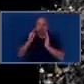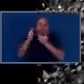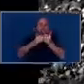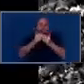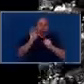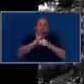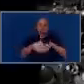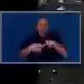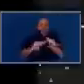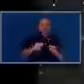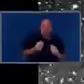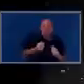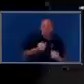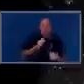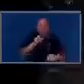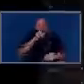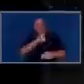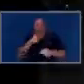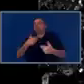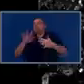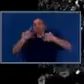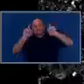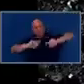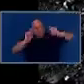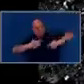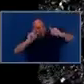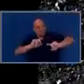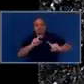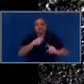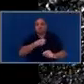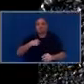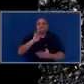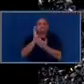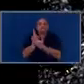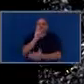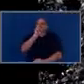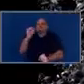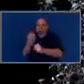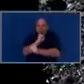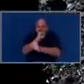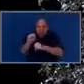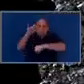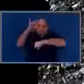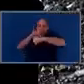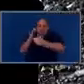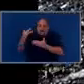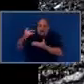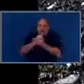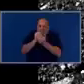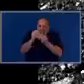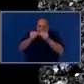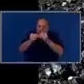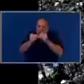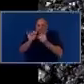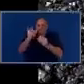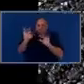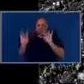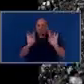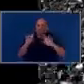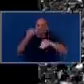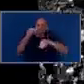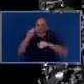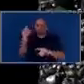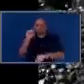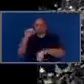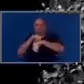on reduced gravity flights, we had never done this sample collection event at Bennu before. So that was the last piece we hadn't